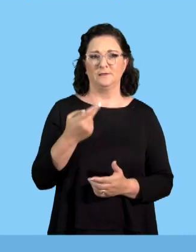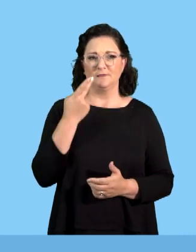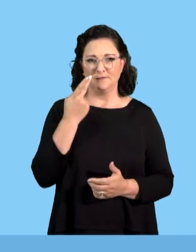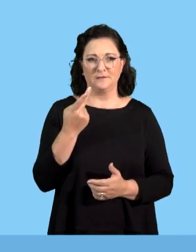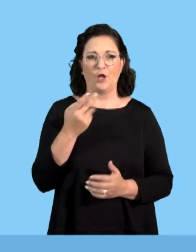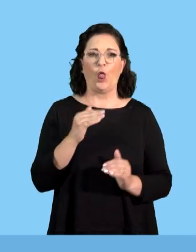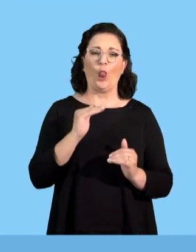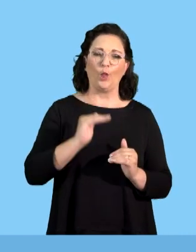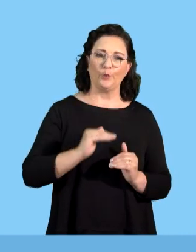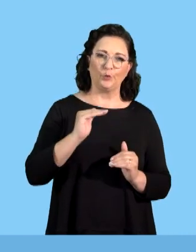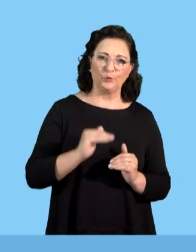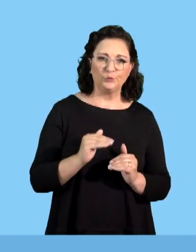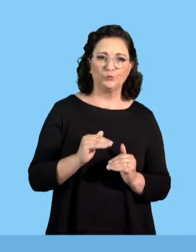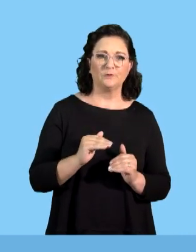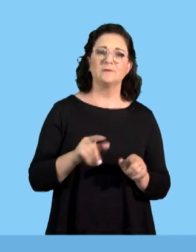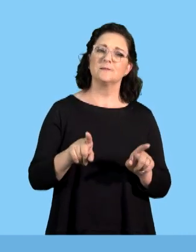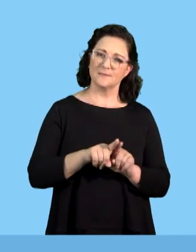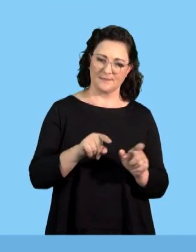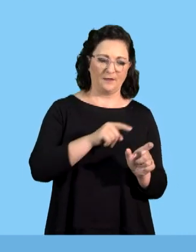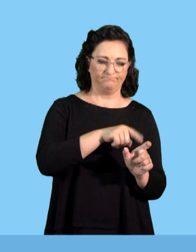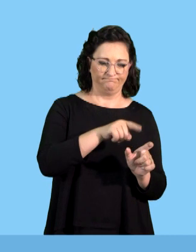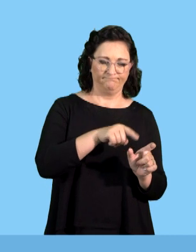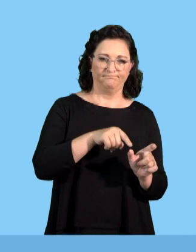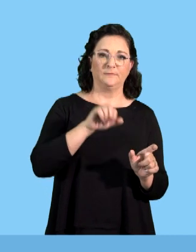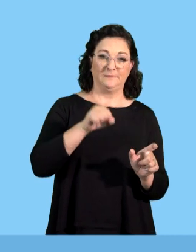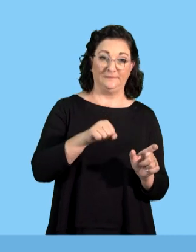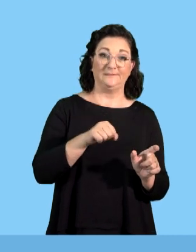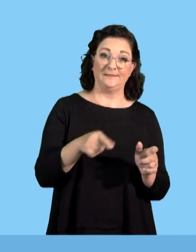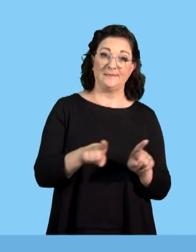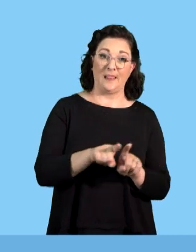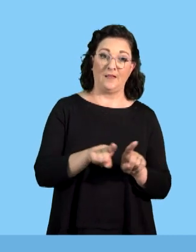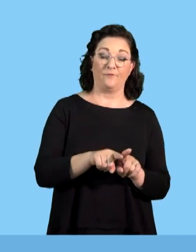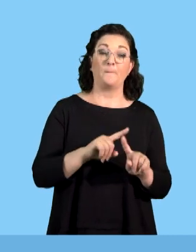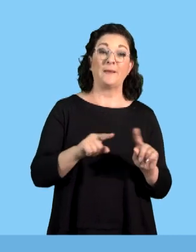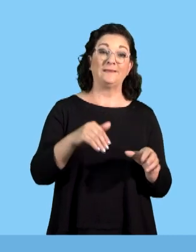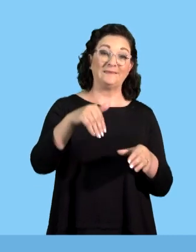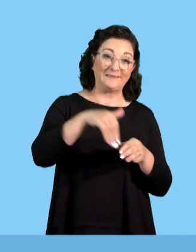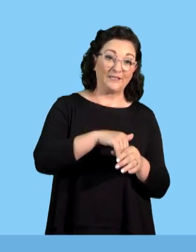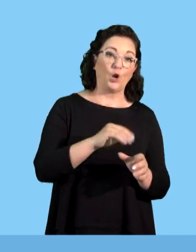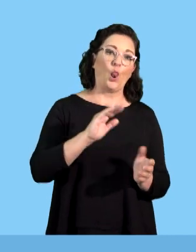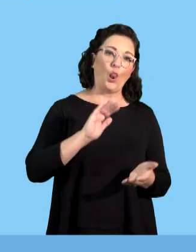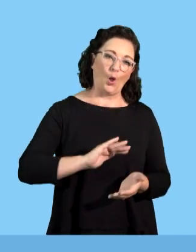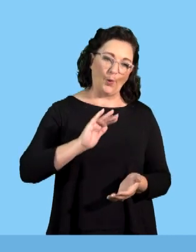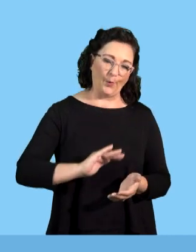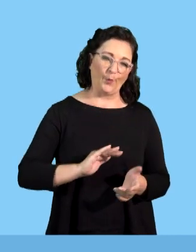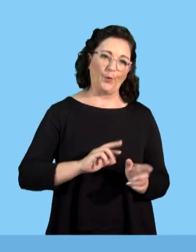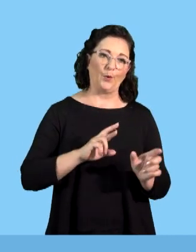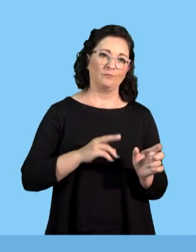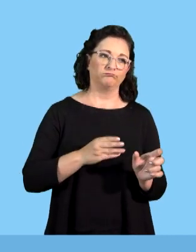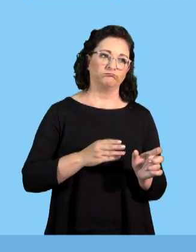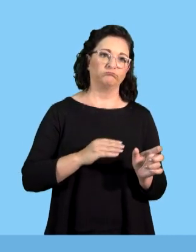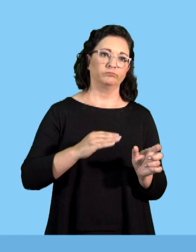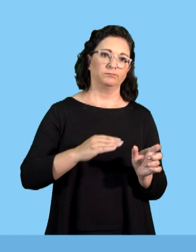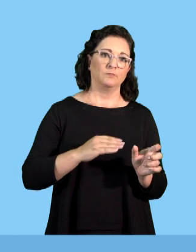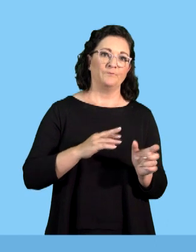resistance. So basically, these are also resistors. So a fuse is also a resistor. However, they contain low resistance. Remember,